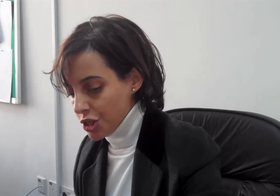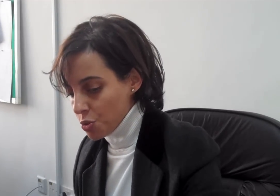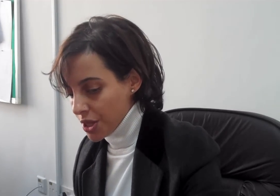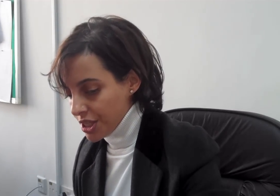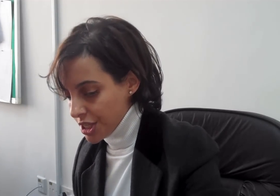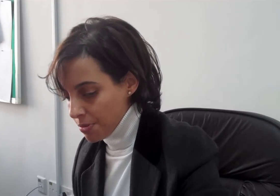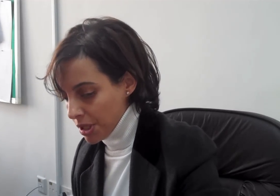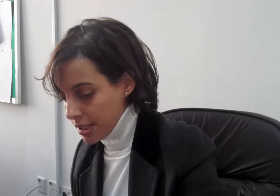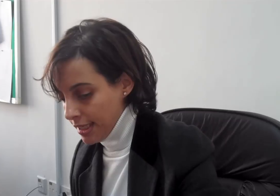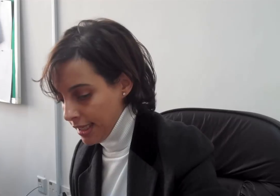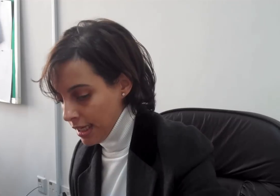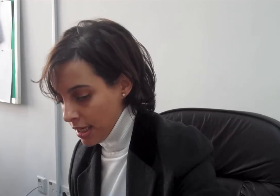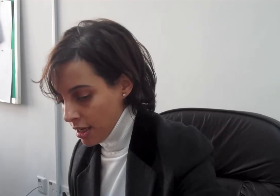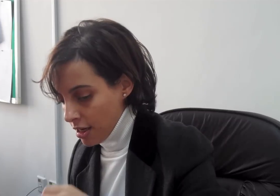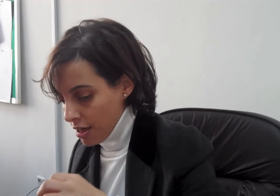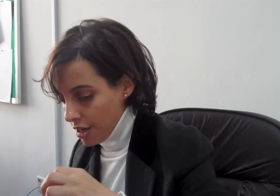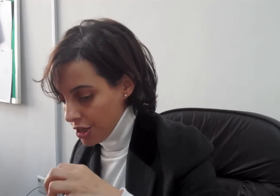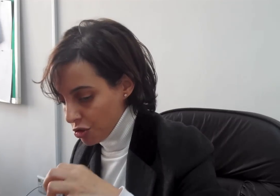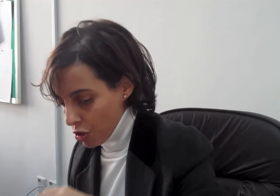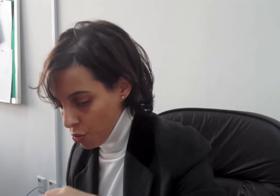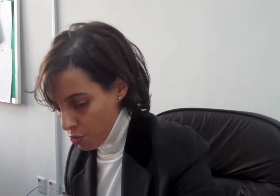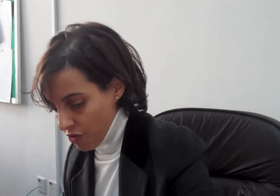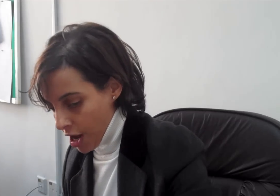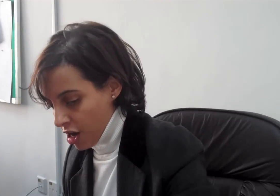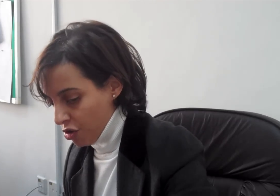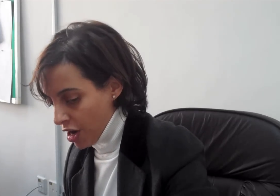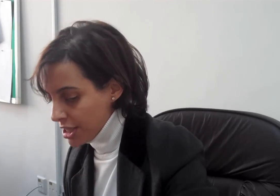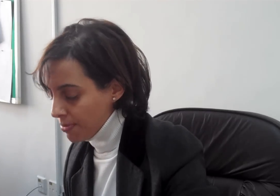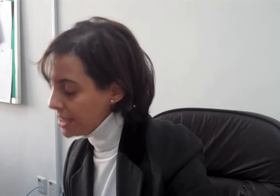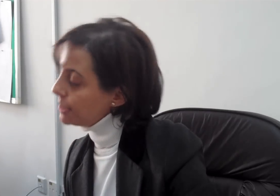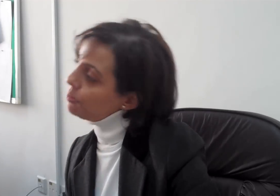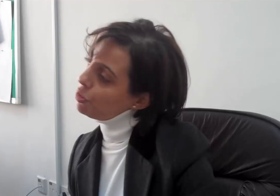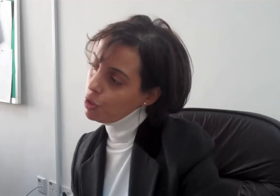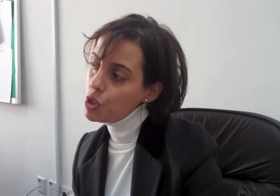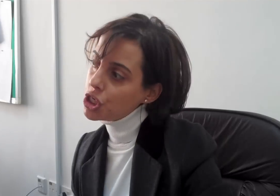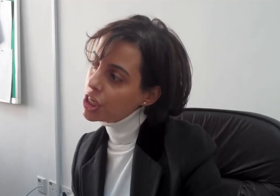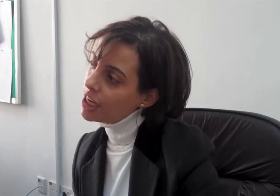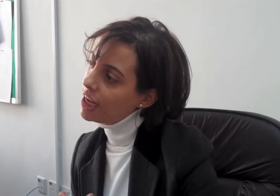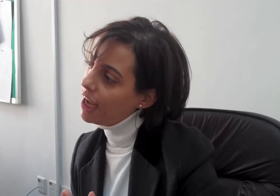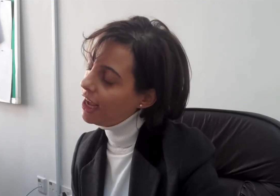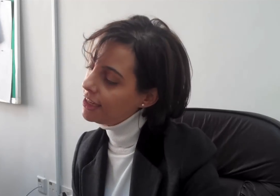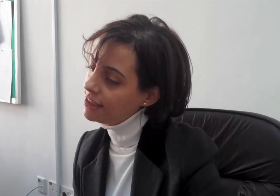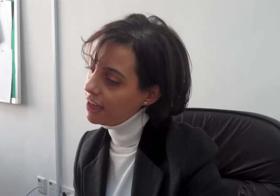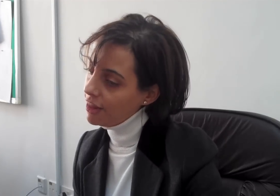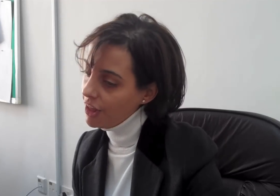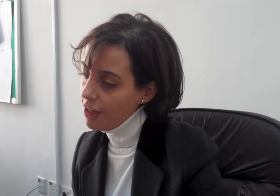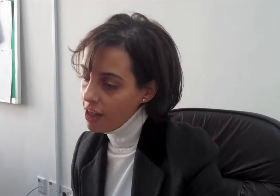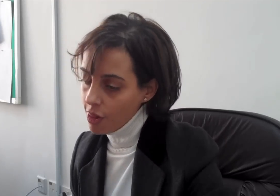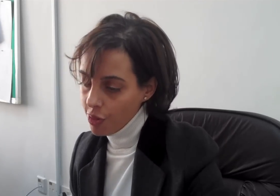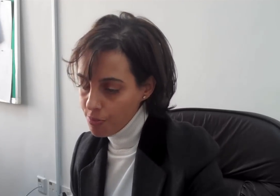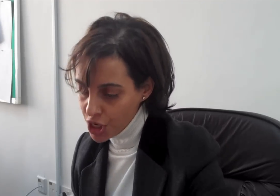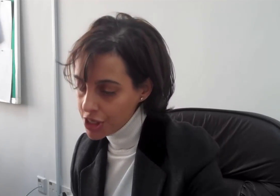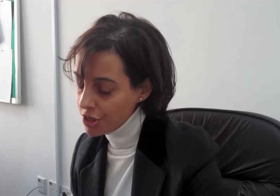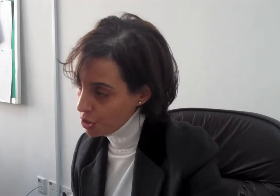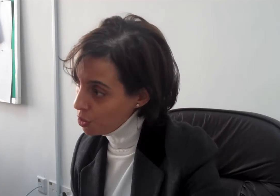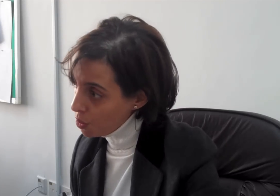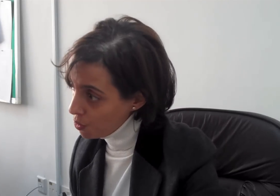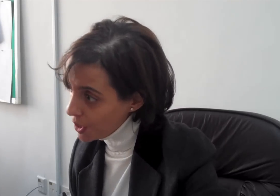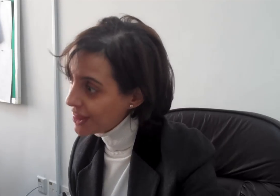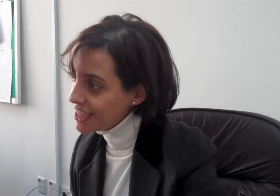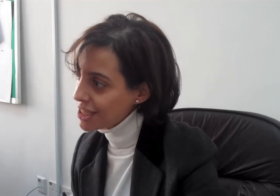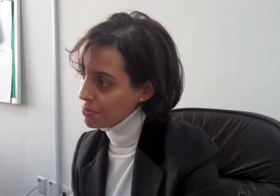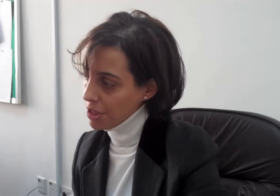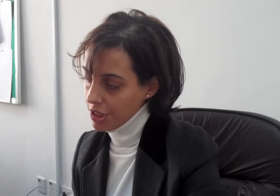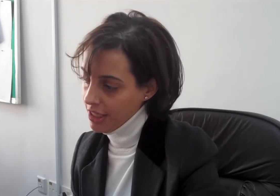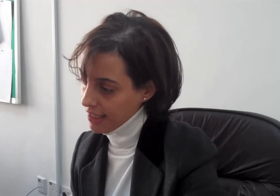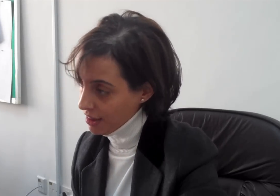It deals with disability via a rights-based approach, and the person